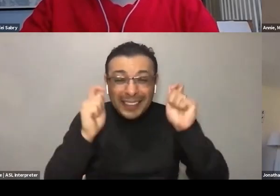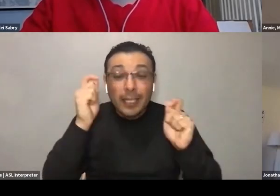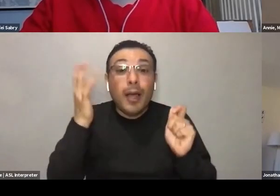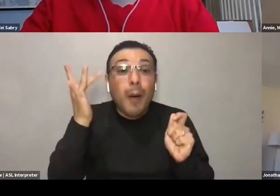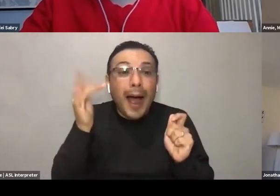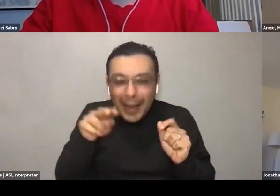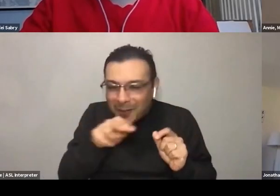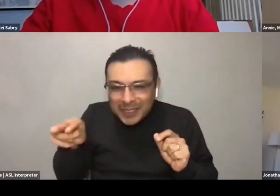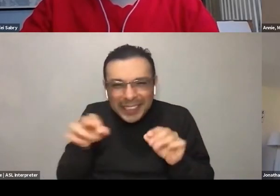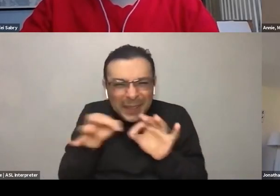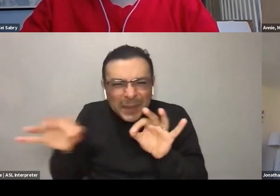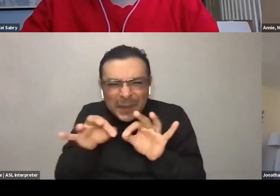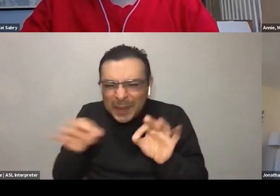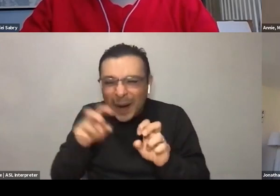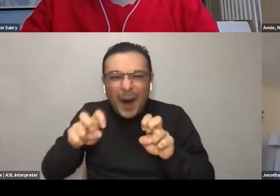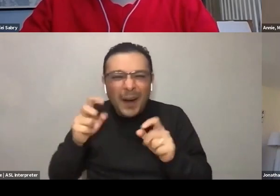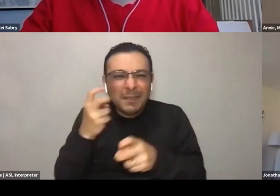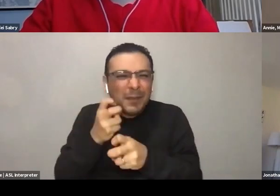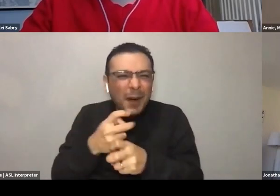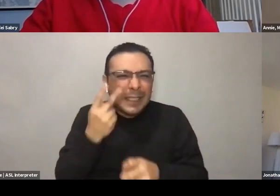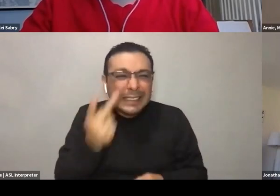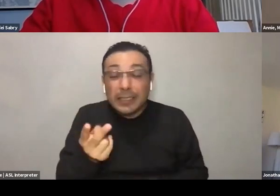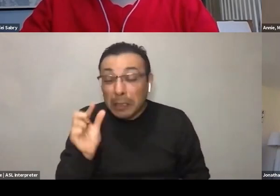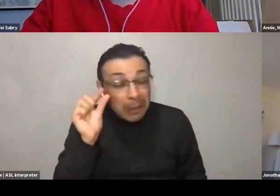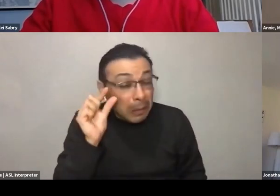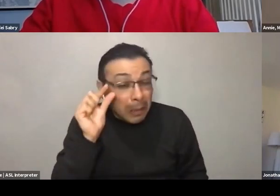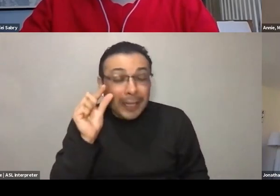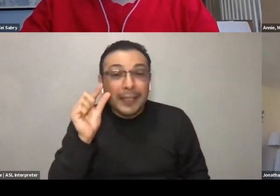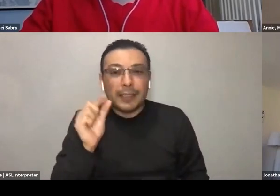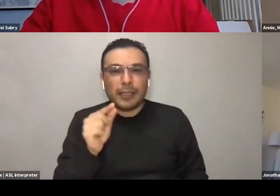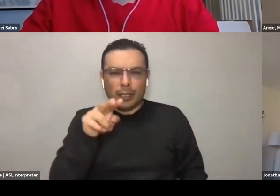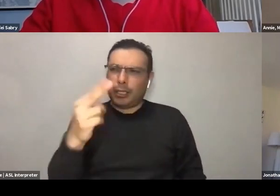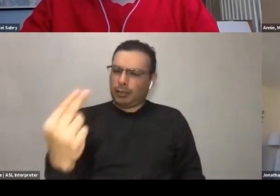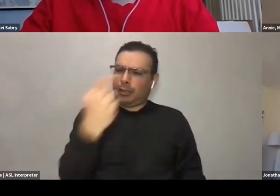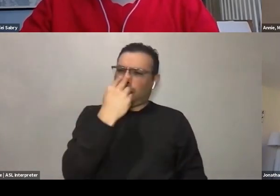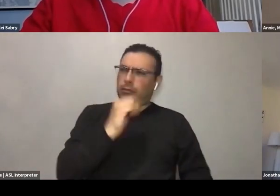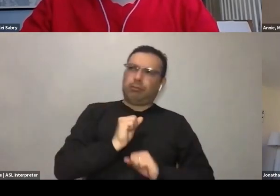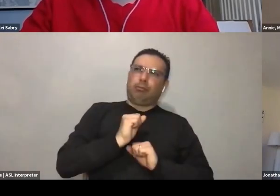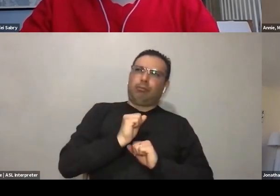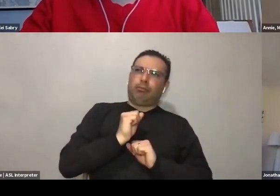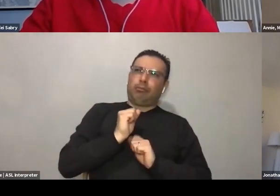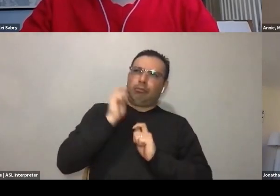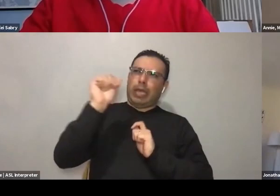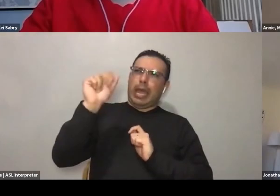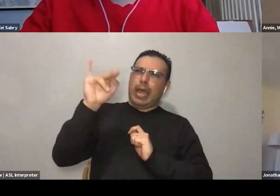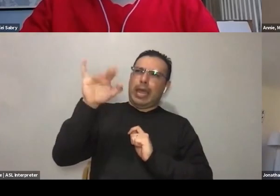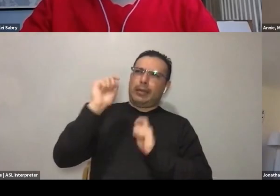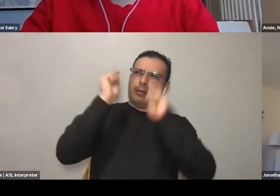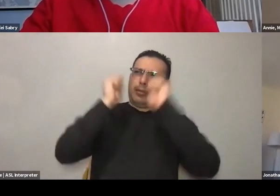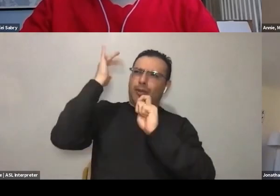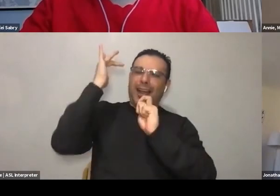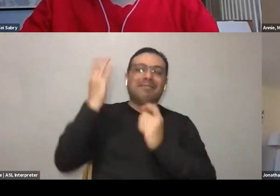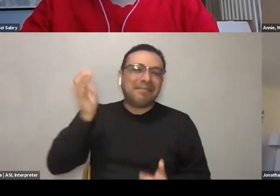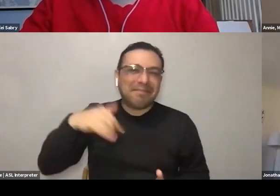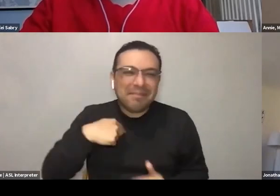as fast as I can in the Q&A box space. So please forgive any strange expressions that anyone might see. I think we're now, we're going to take a